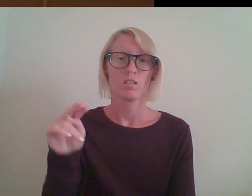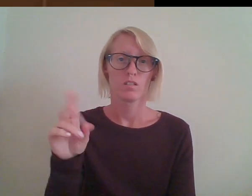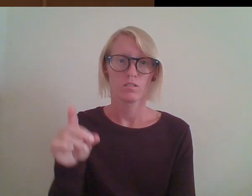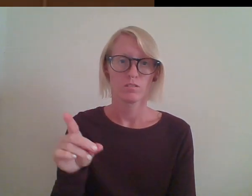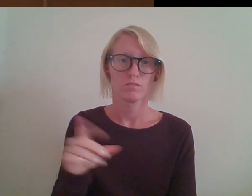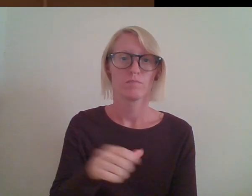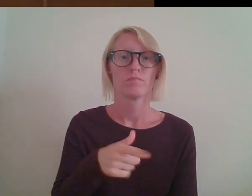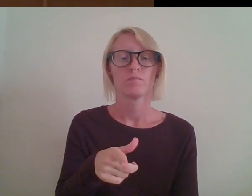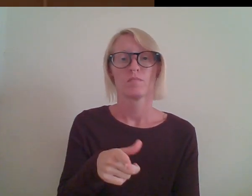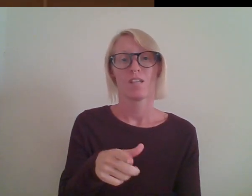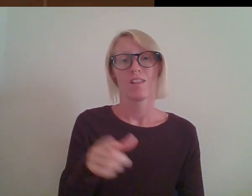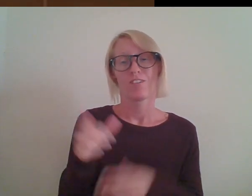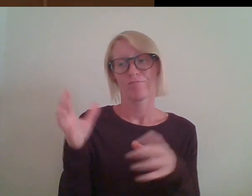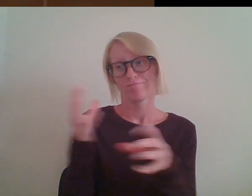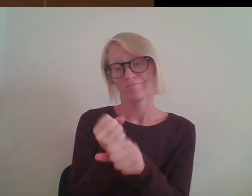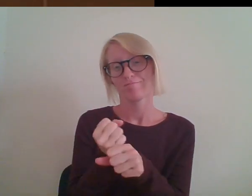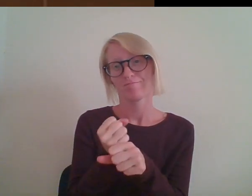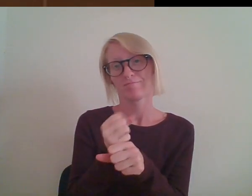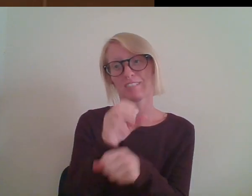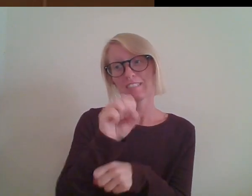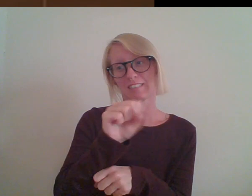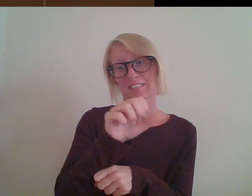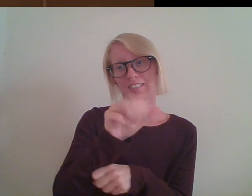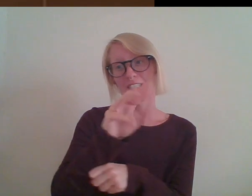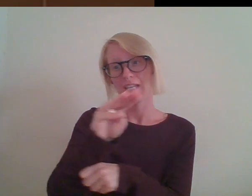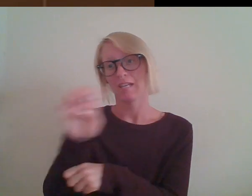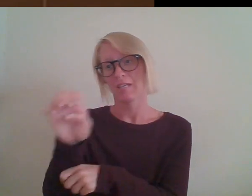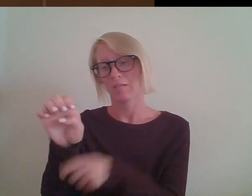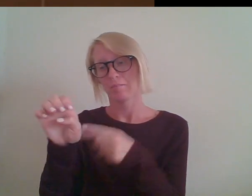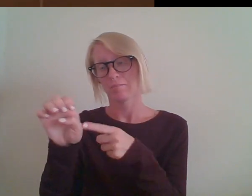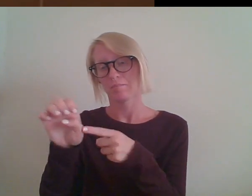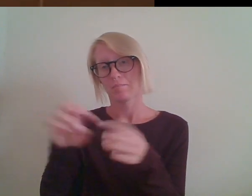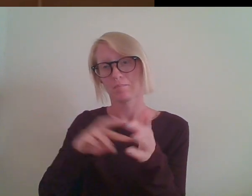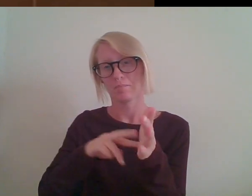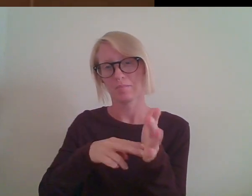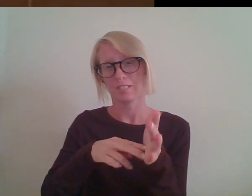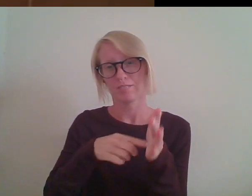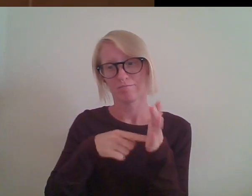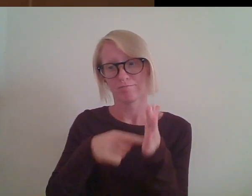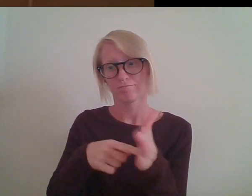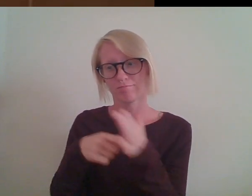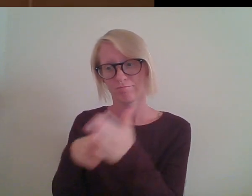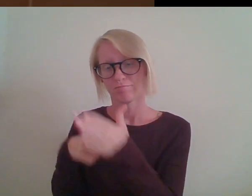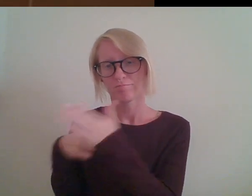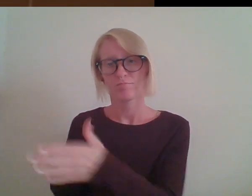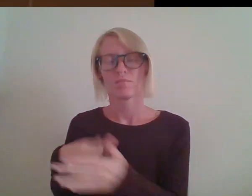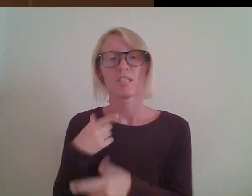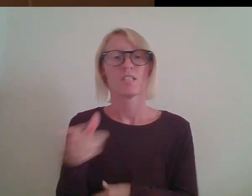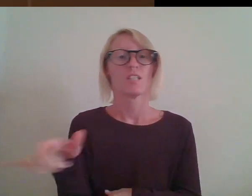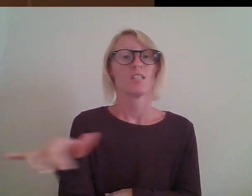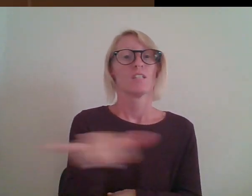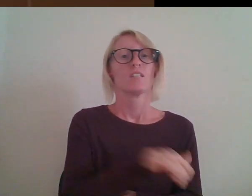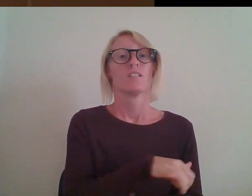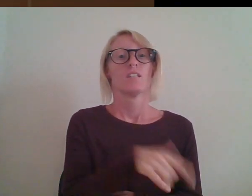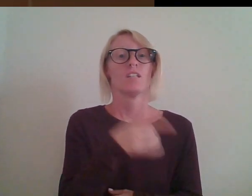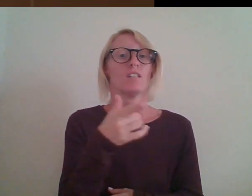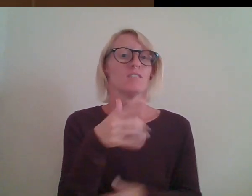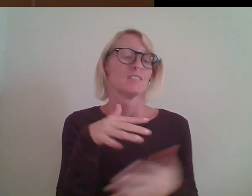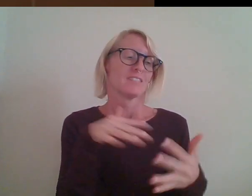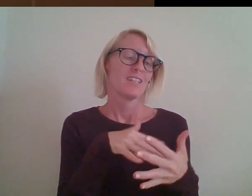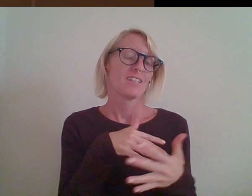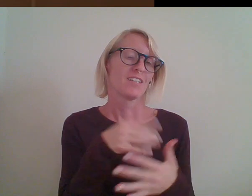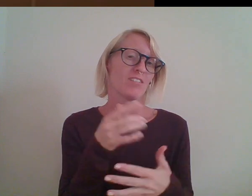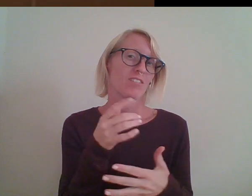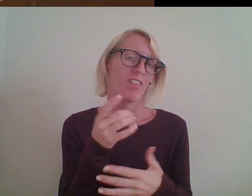acronym, SAME, you can study very little. They're both the same. Now, this is where I had a student in